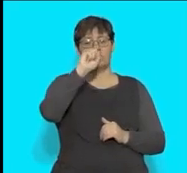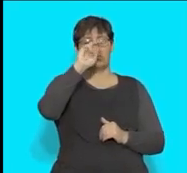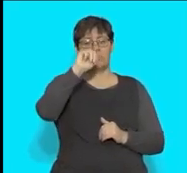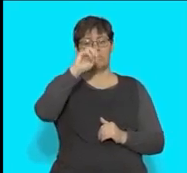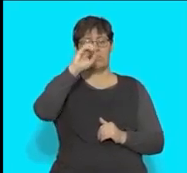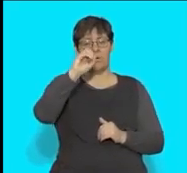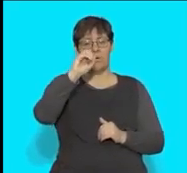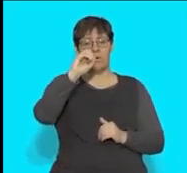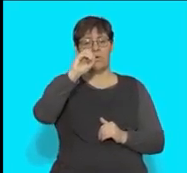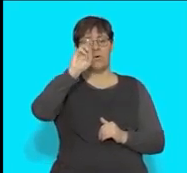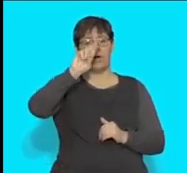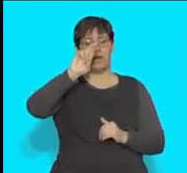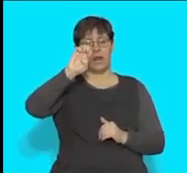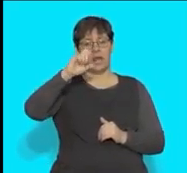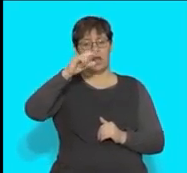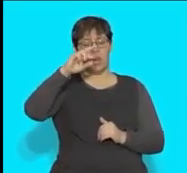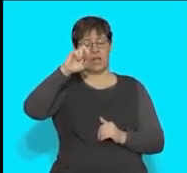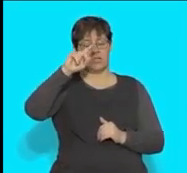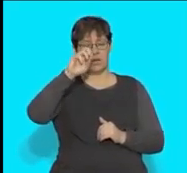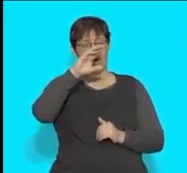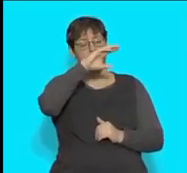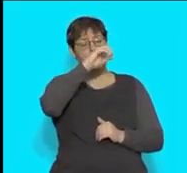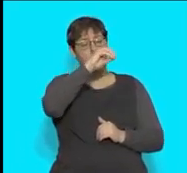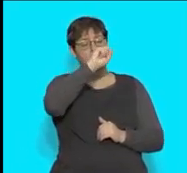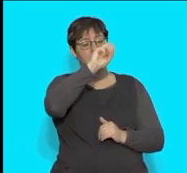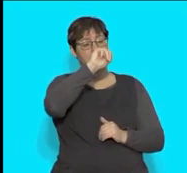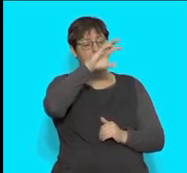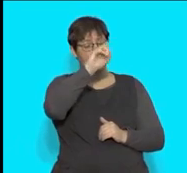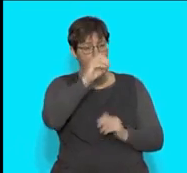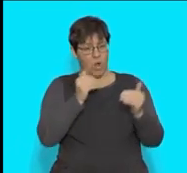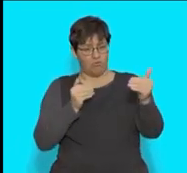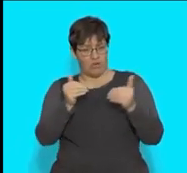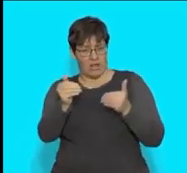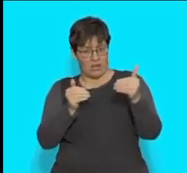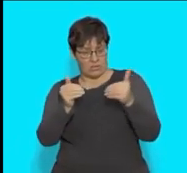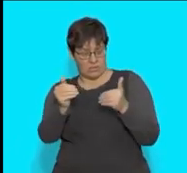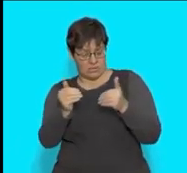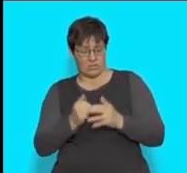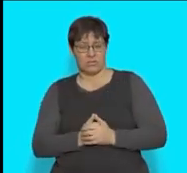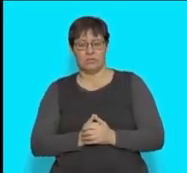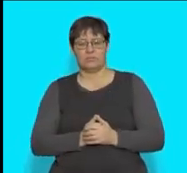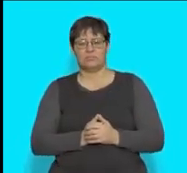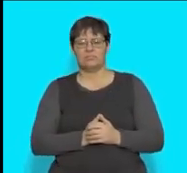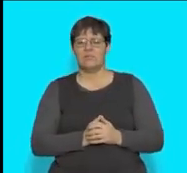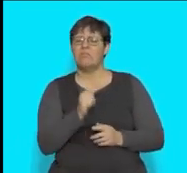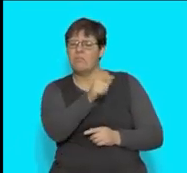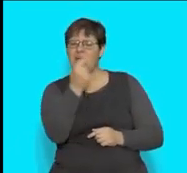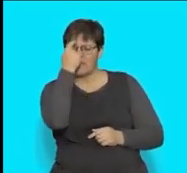osmoregulation. Right, very often when we look at osmo, if I do that, I think a lot of you will think